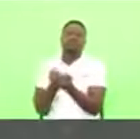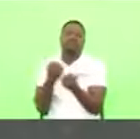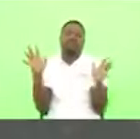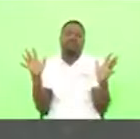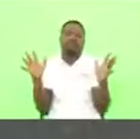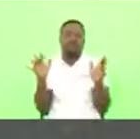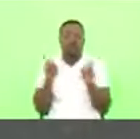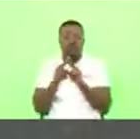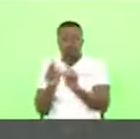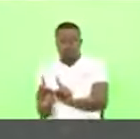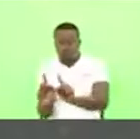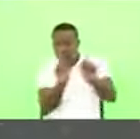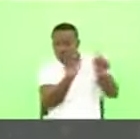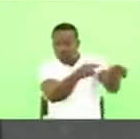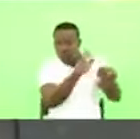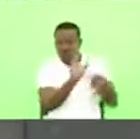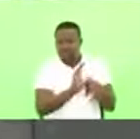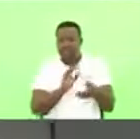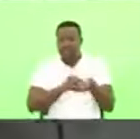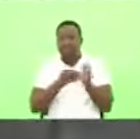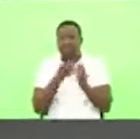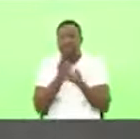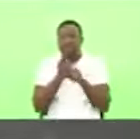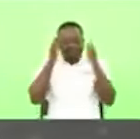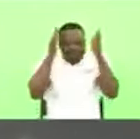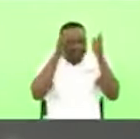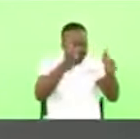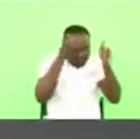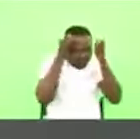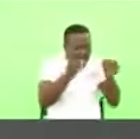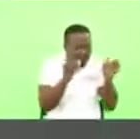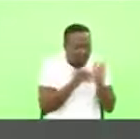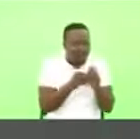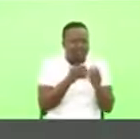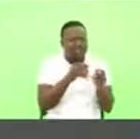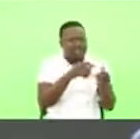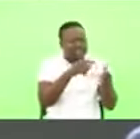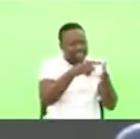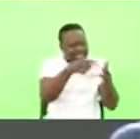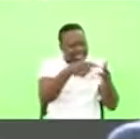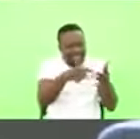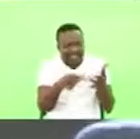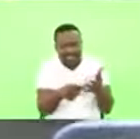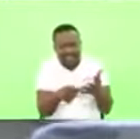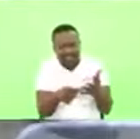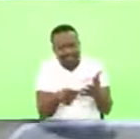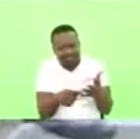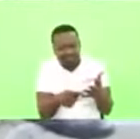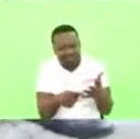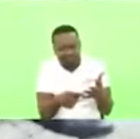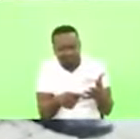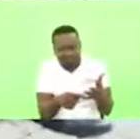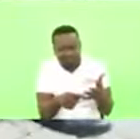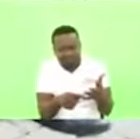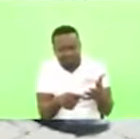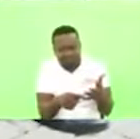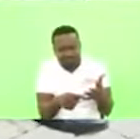to church, don't let us concentrate so much on the effect at the expense of the